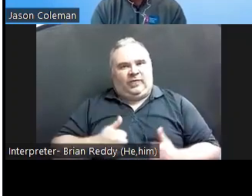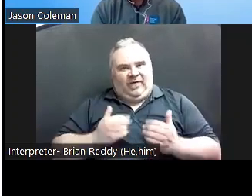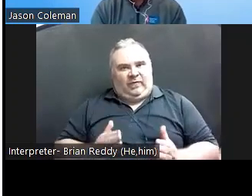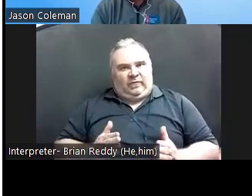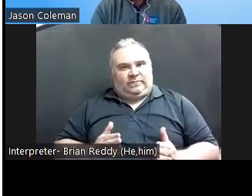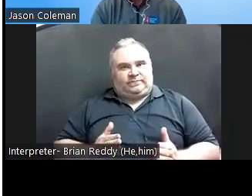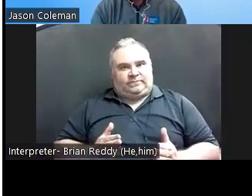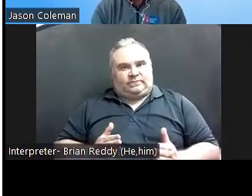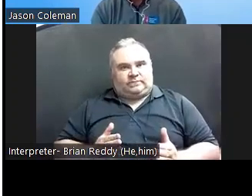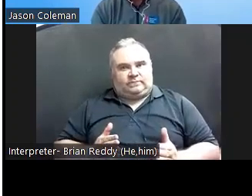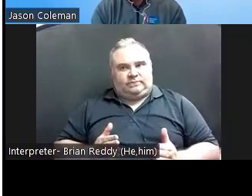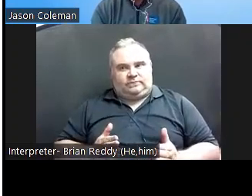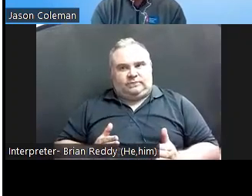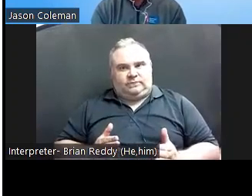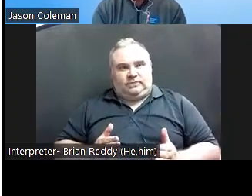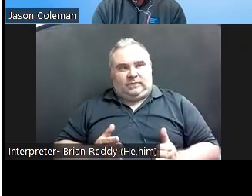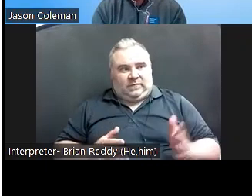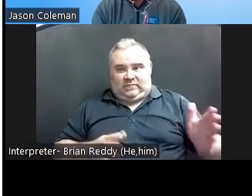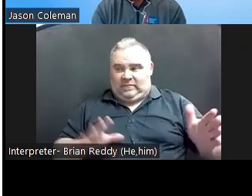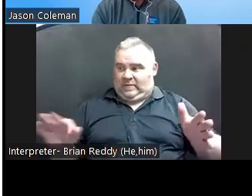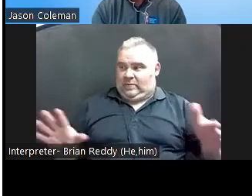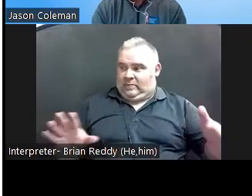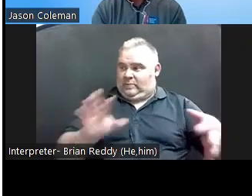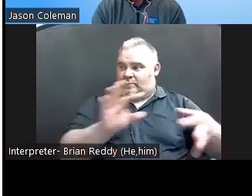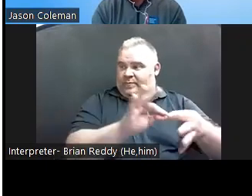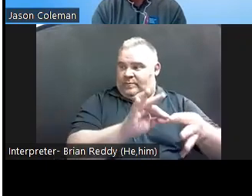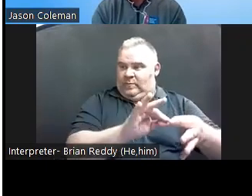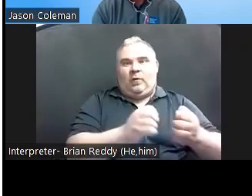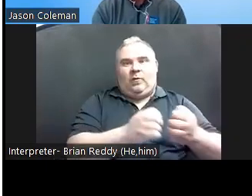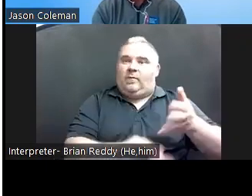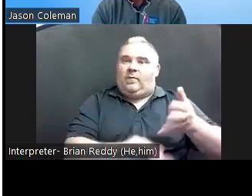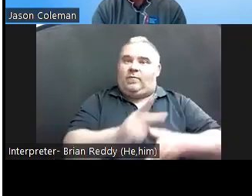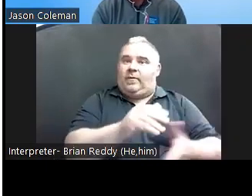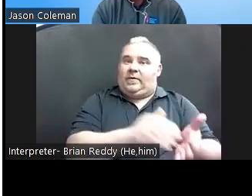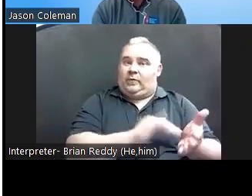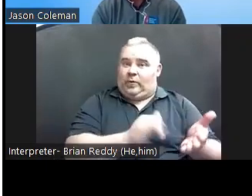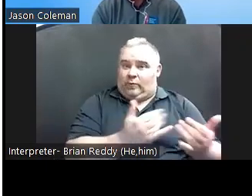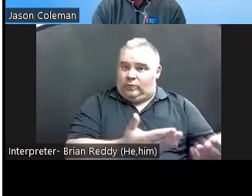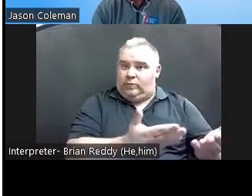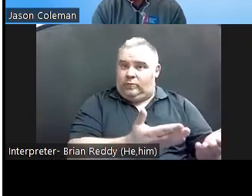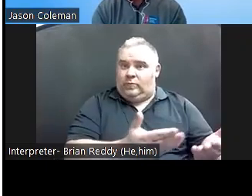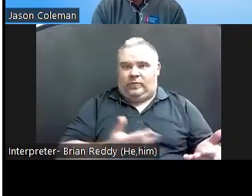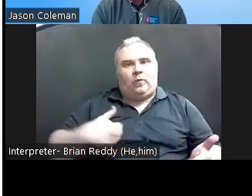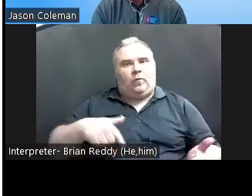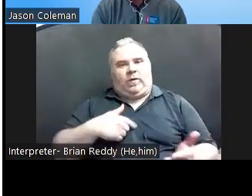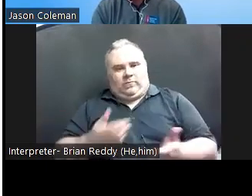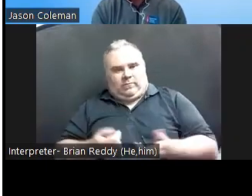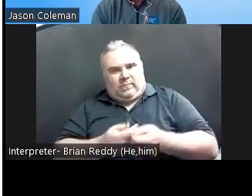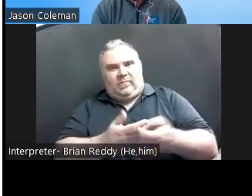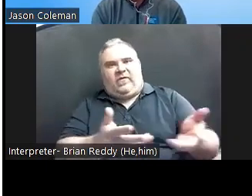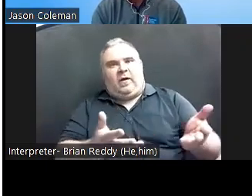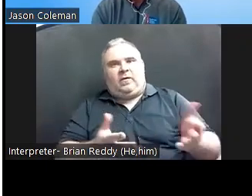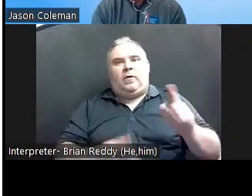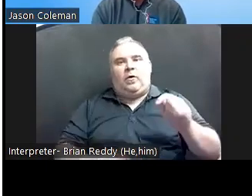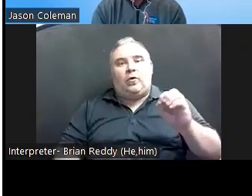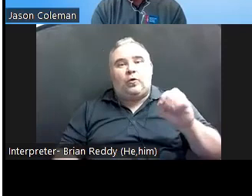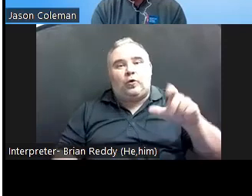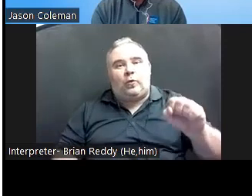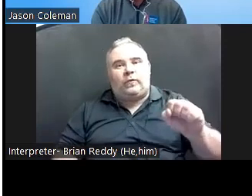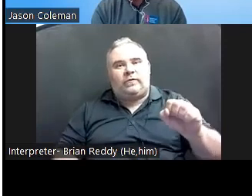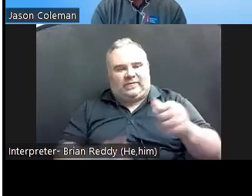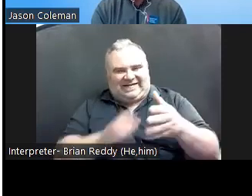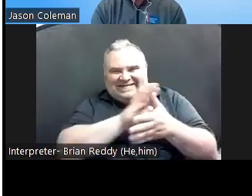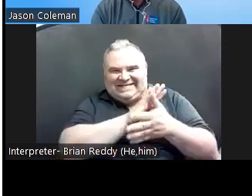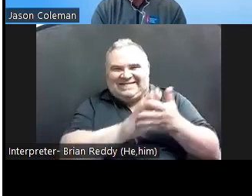leverage that relationship with the primary care provider, so that we provide them the tools needed